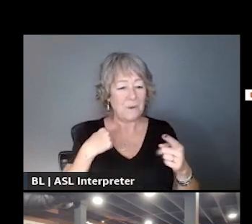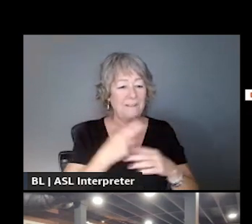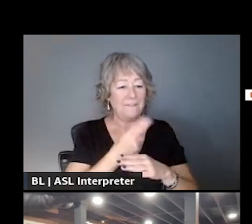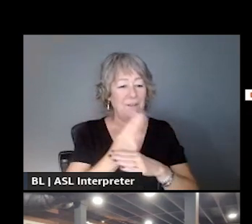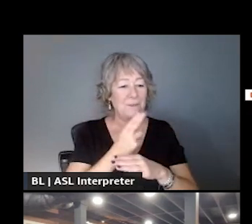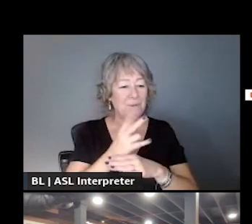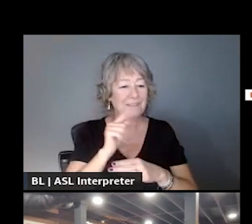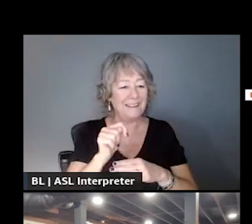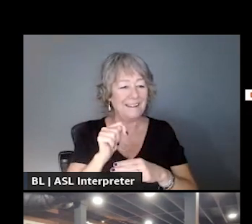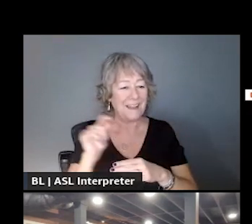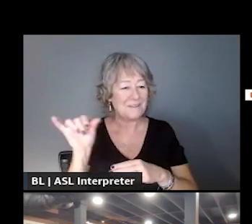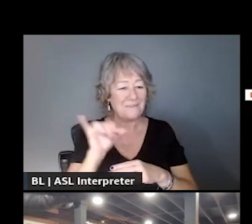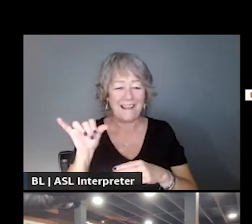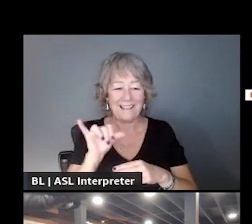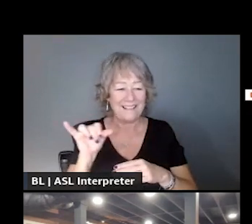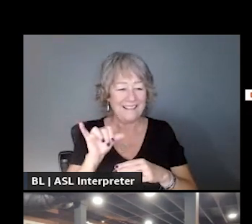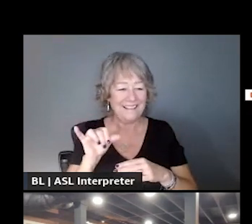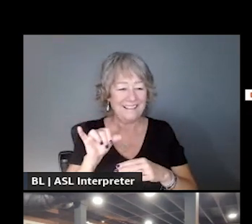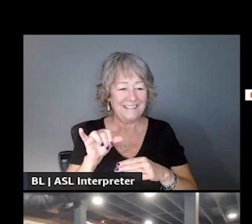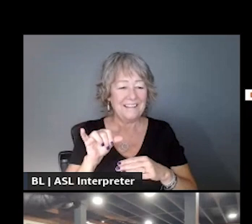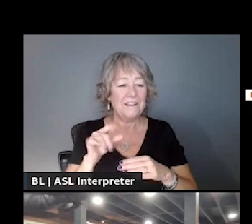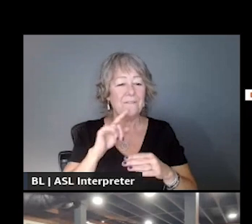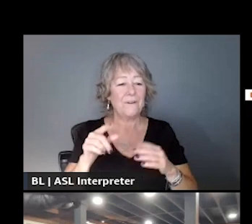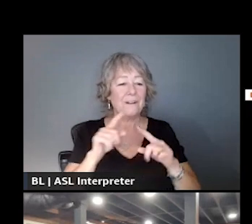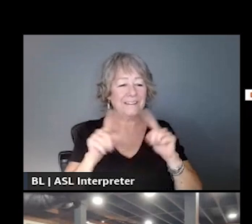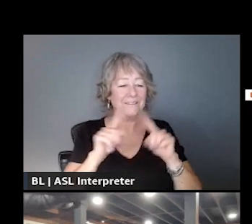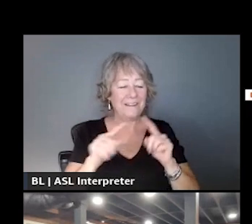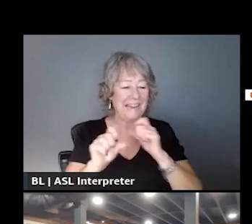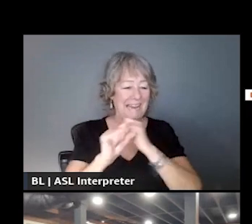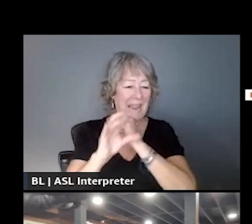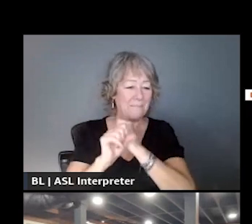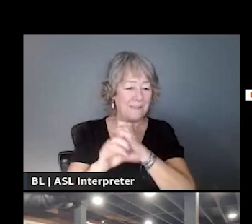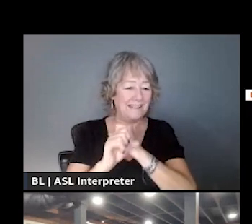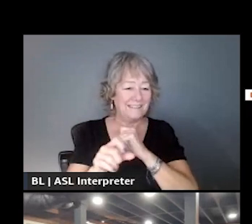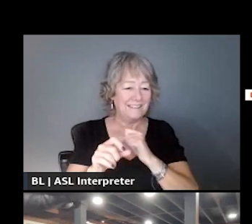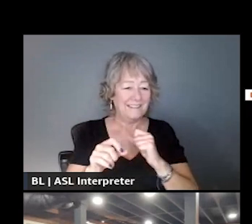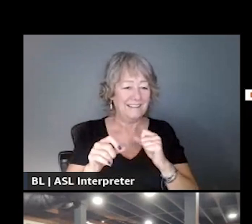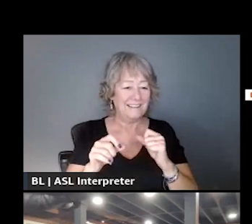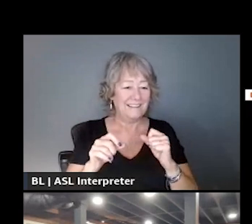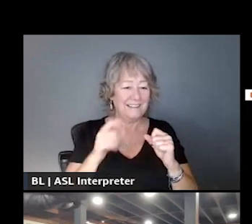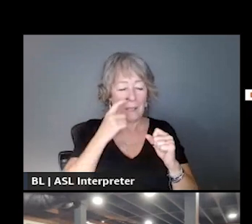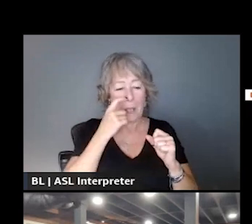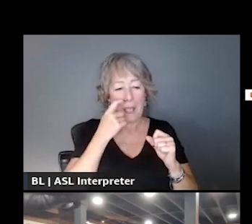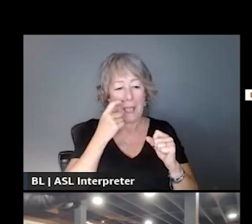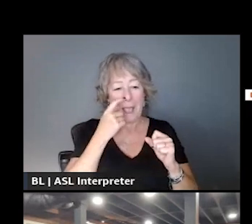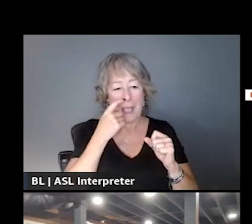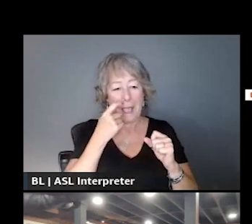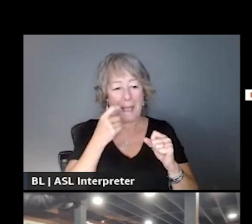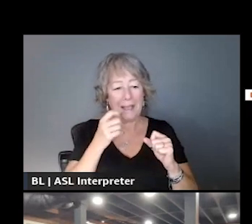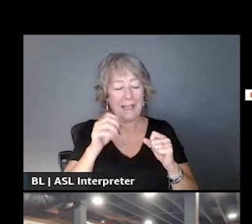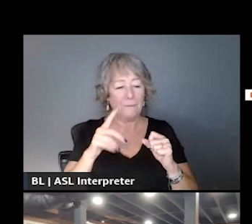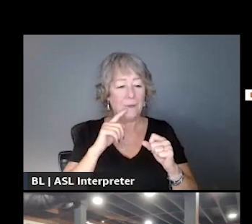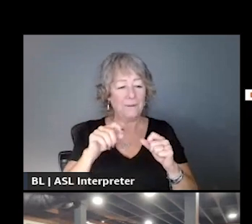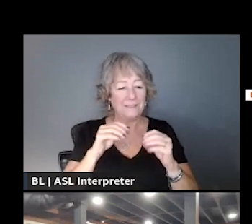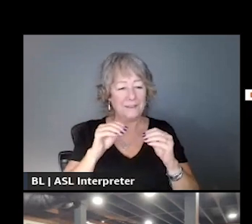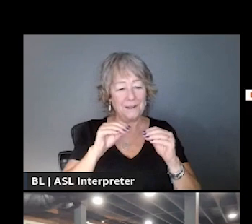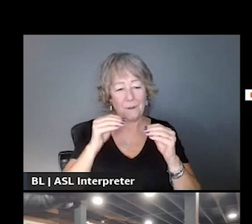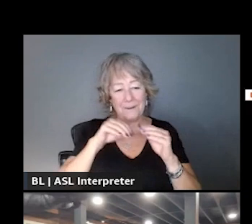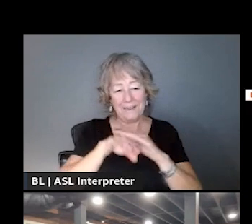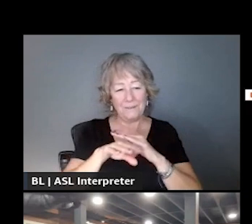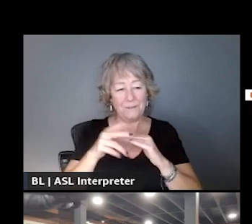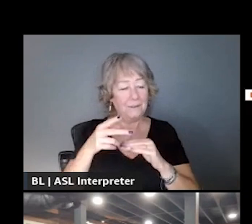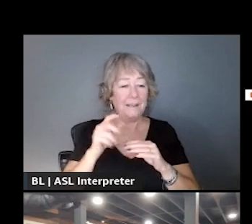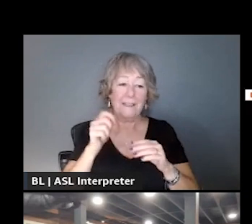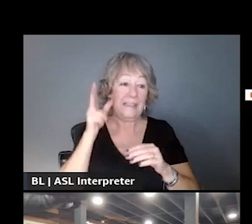to in my marketing campaigns to predict if leads are going to convert in the marketing pipeline or not. So I'm able to just